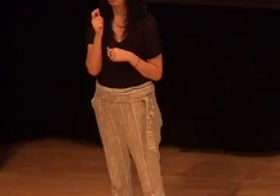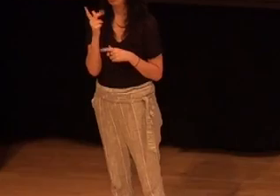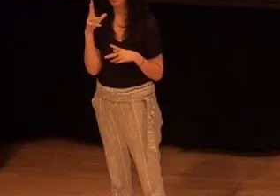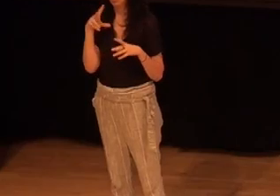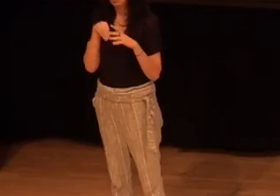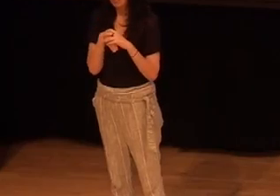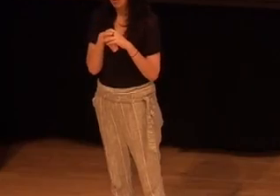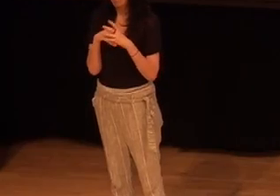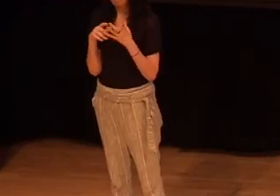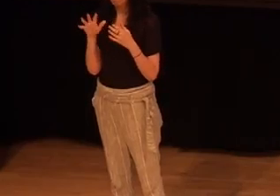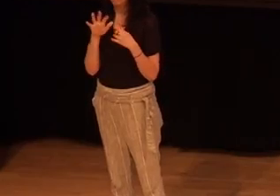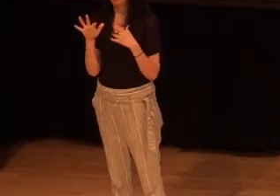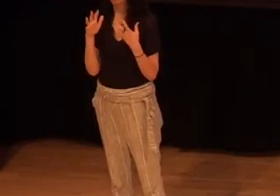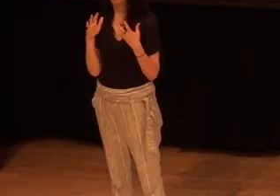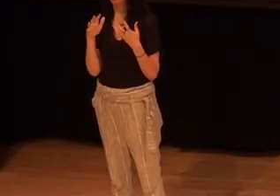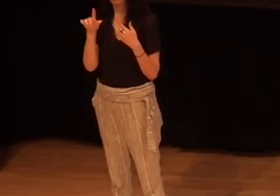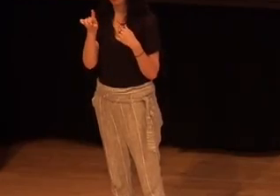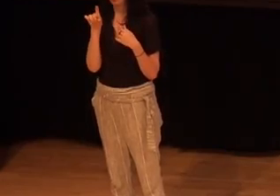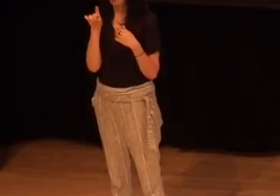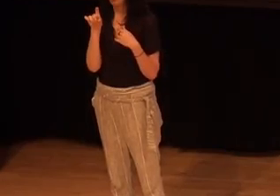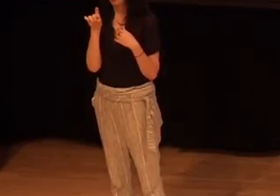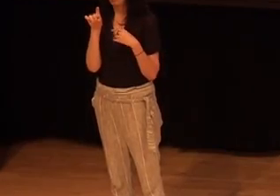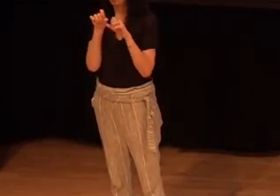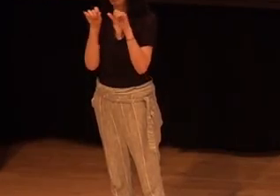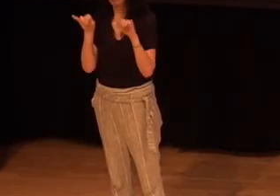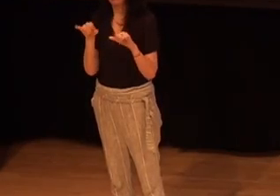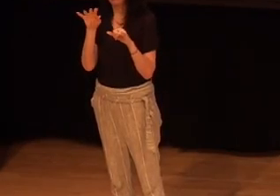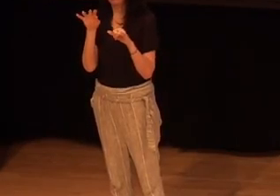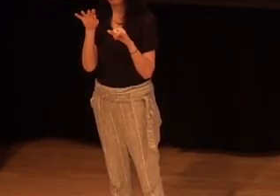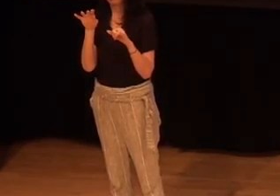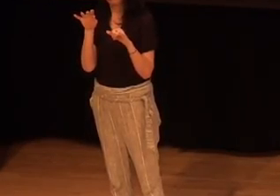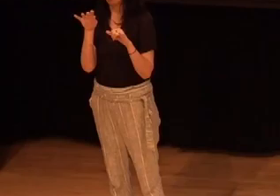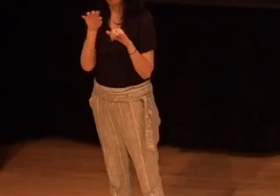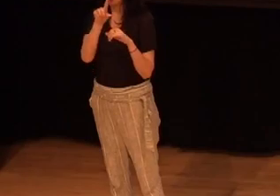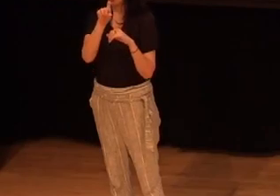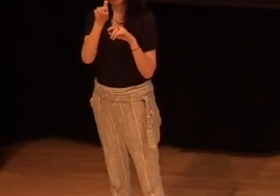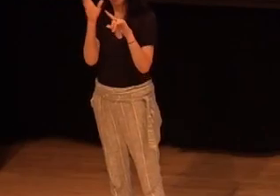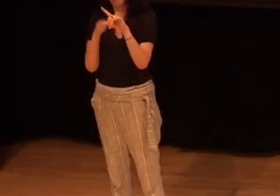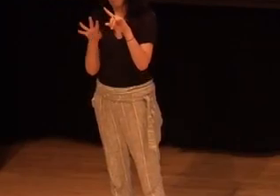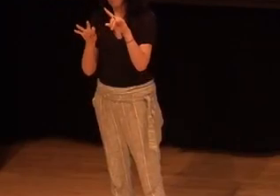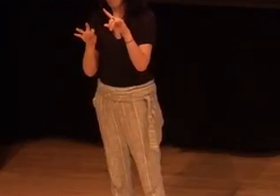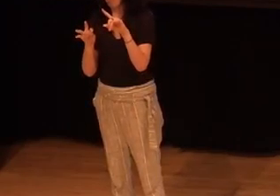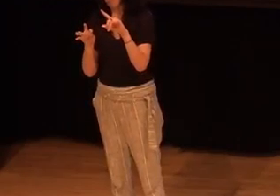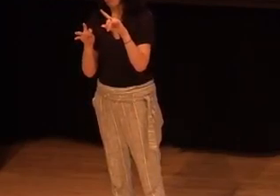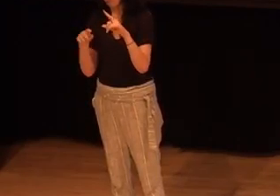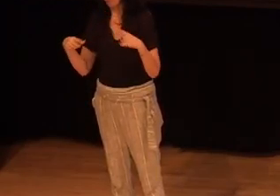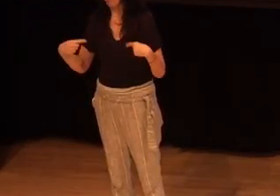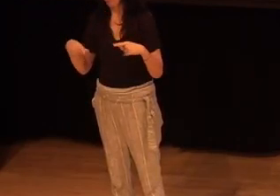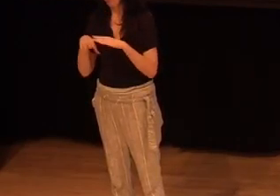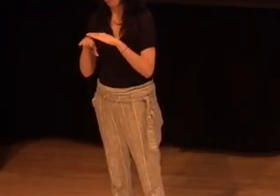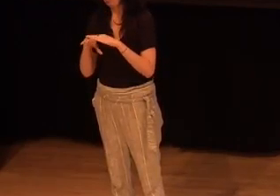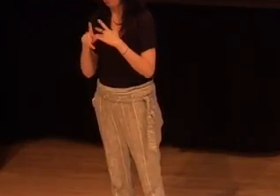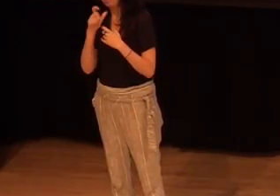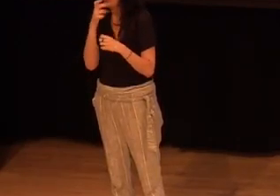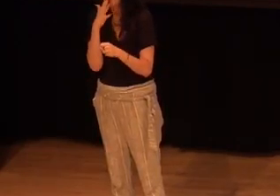involves making approximately 100 of the system's 400 stations wheelchair accessible. Not good enough. We've